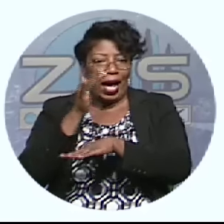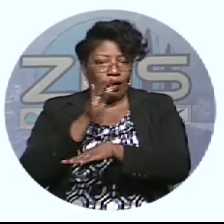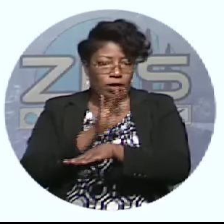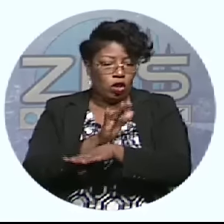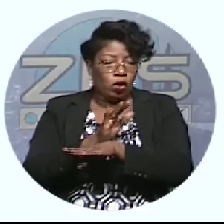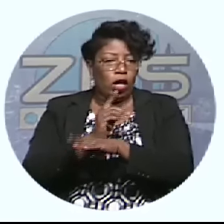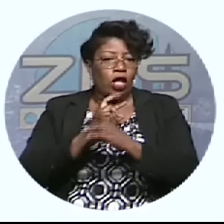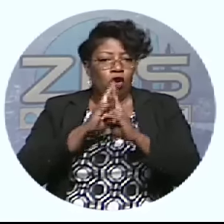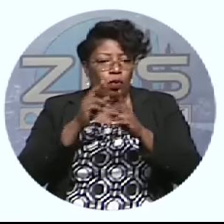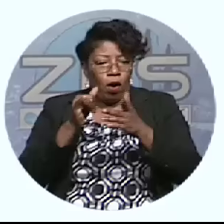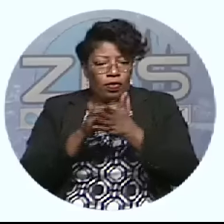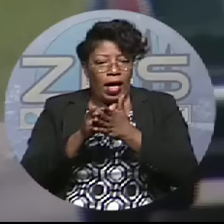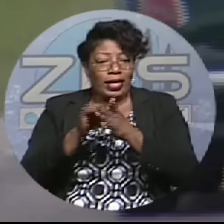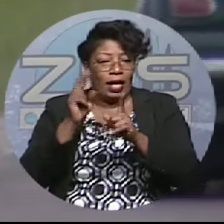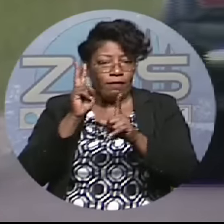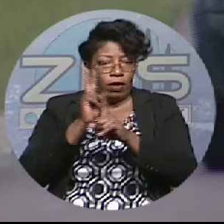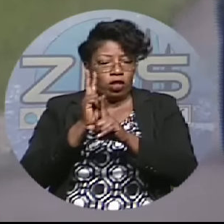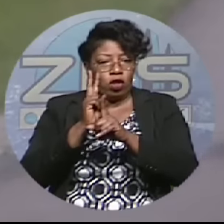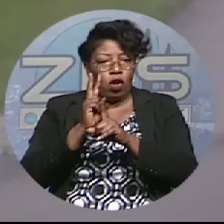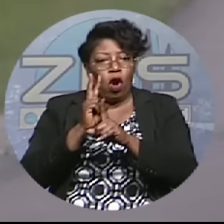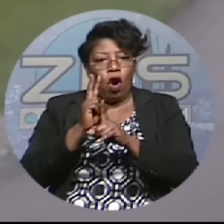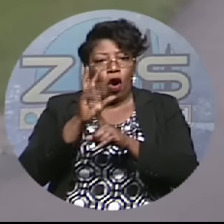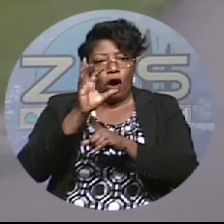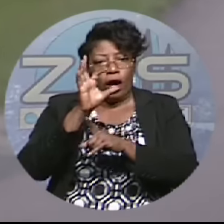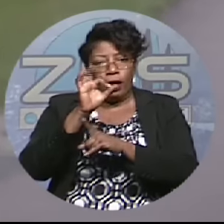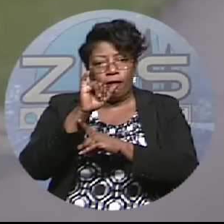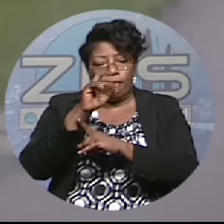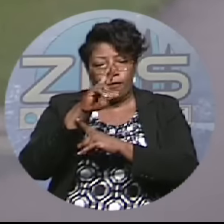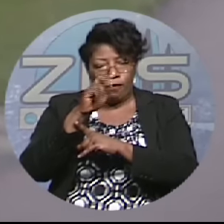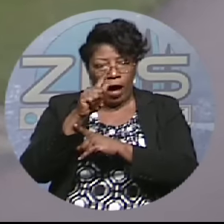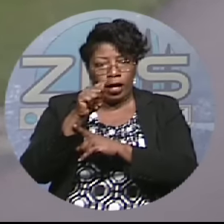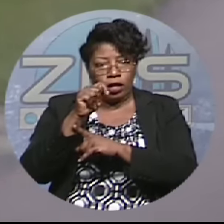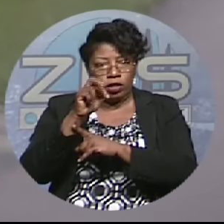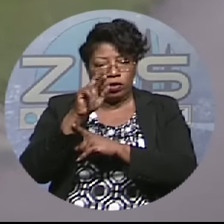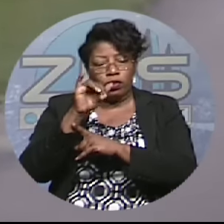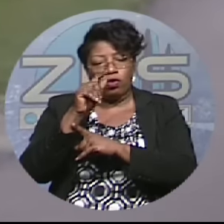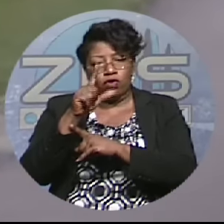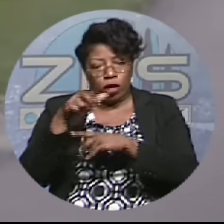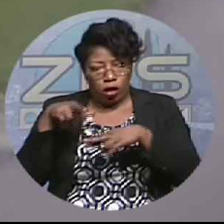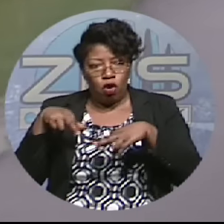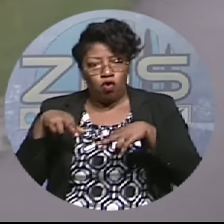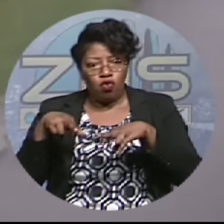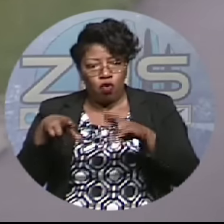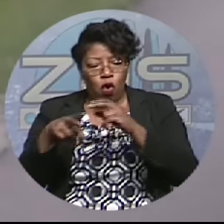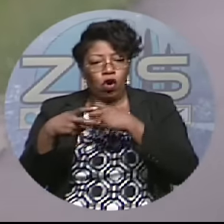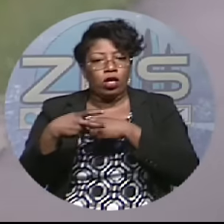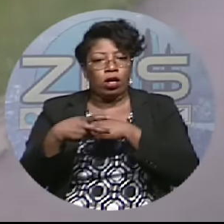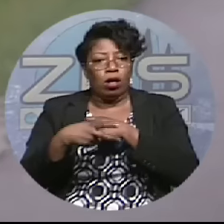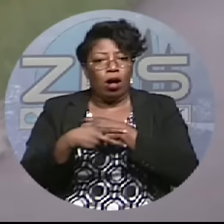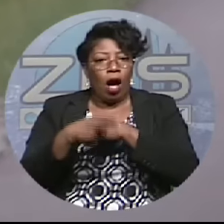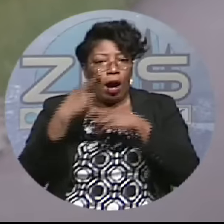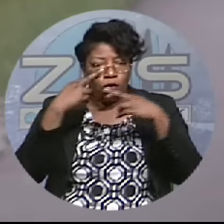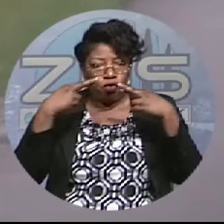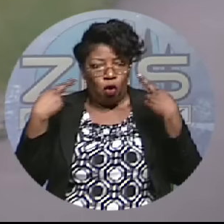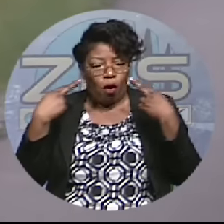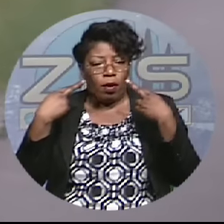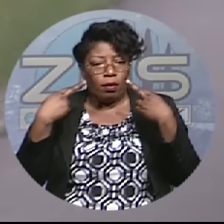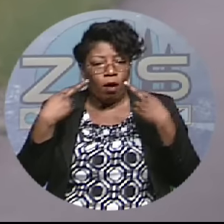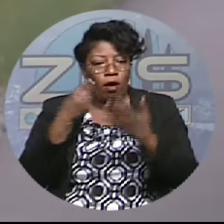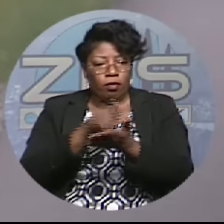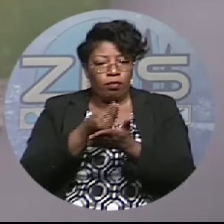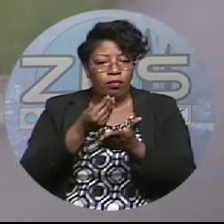Police report that the victim was on Fire Trail Road West when two men armed with a handgun robbed him of cash, a watch, and a cell